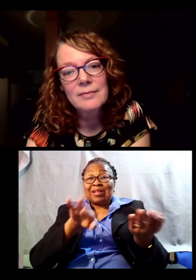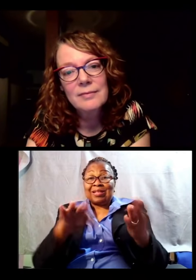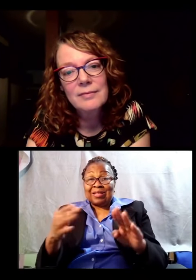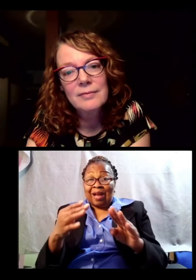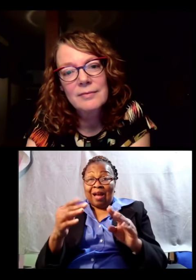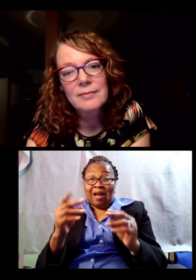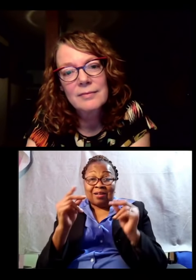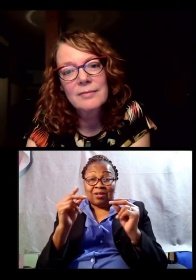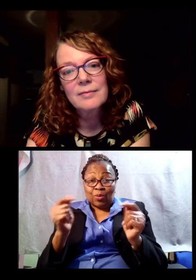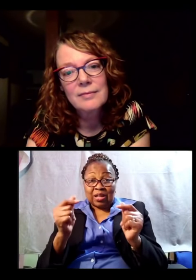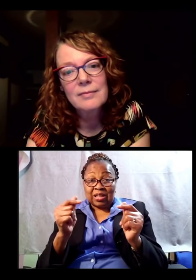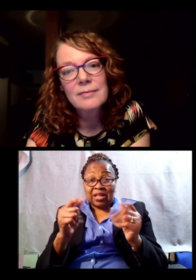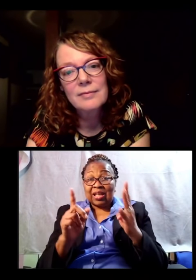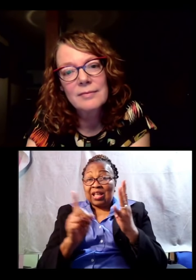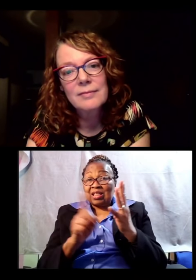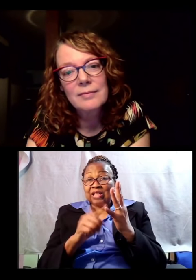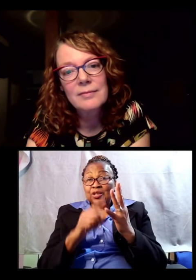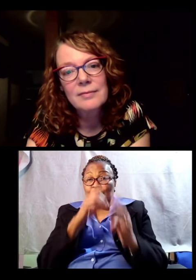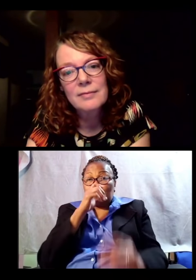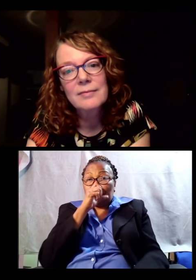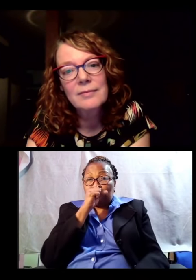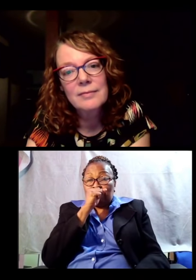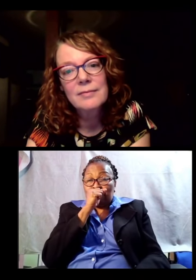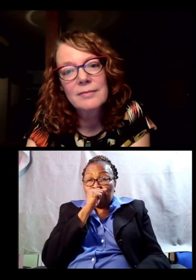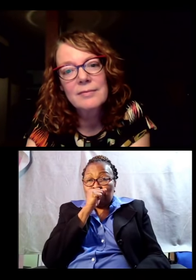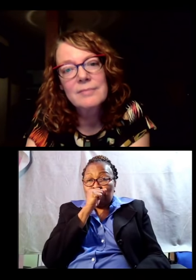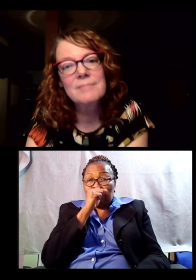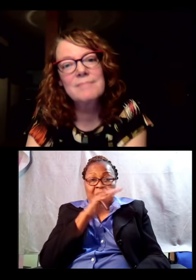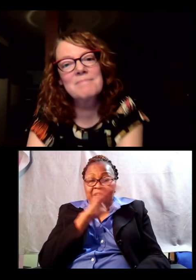fourth one never told, namely Grace.